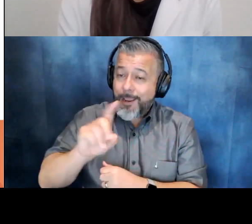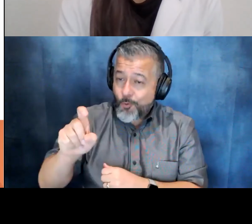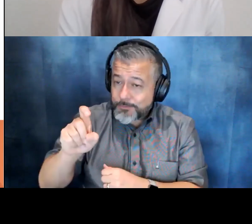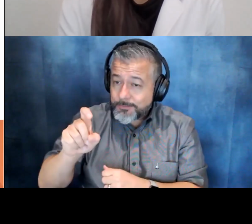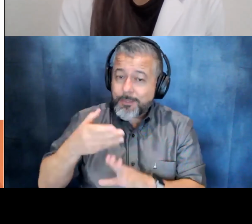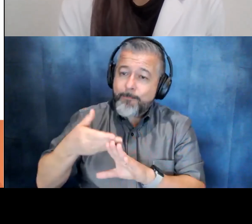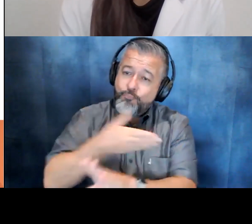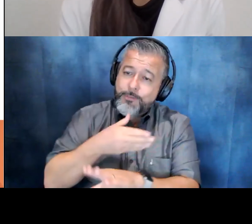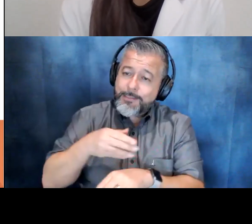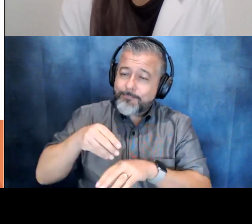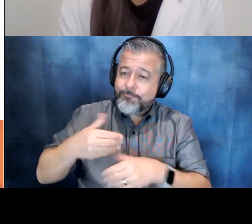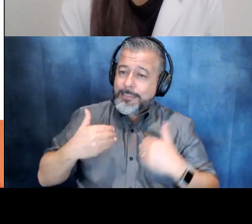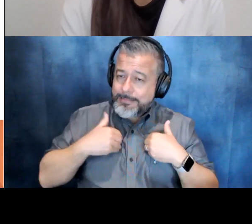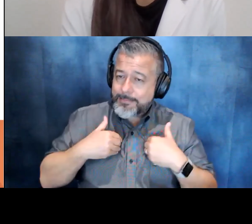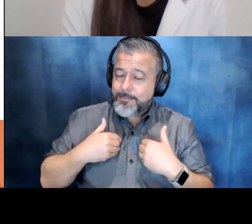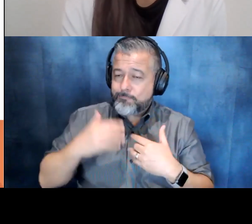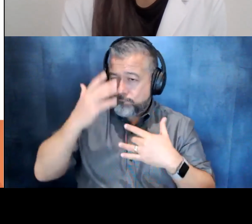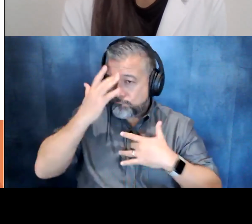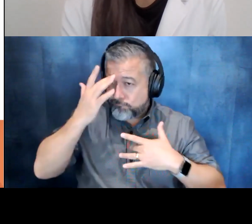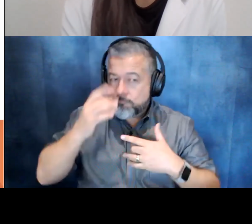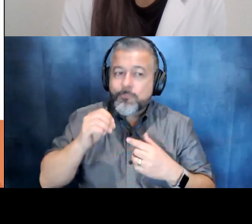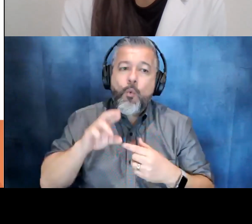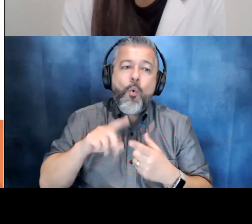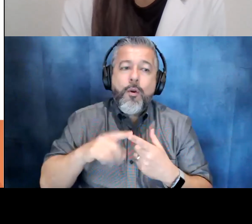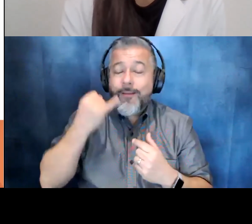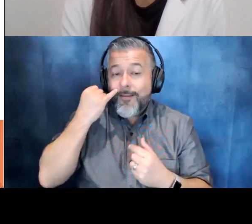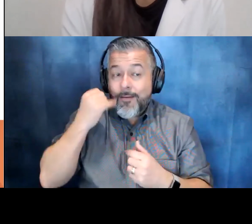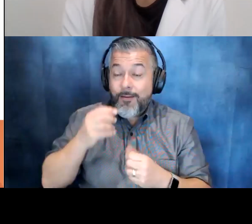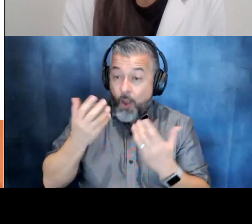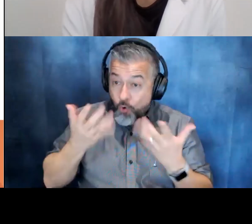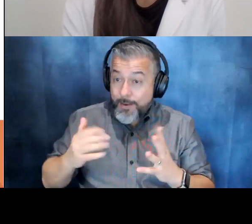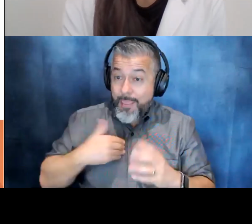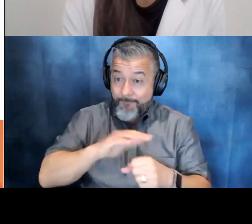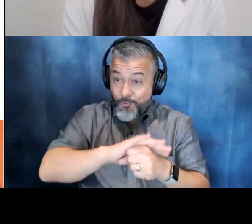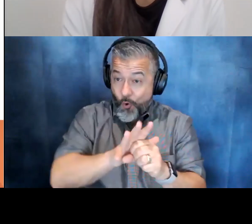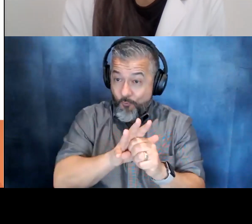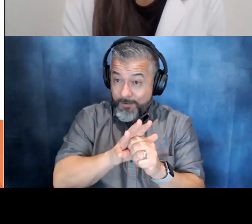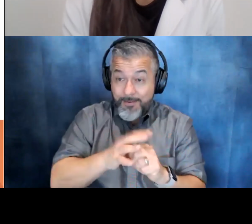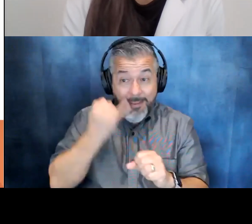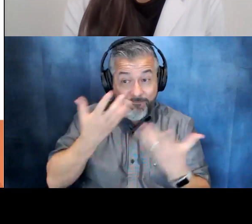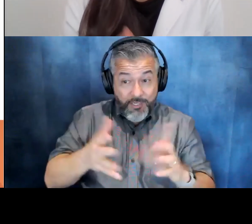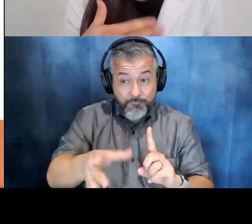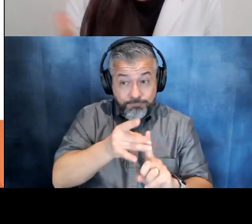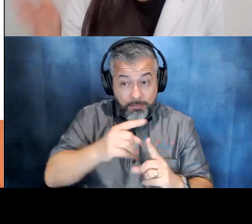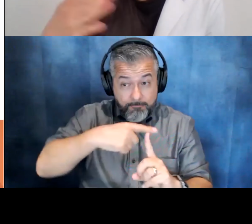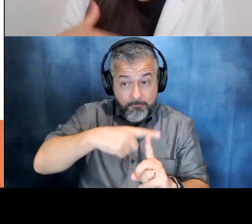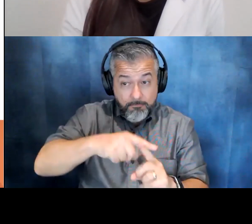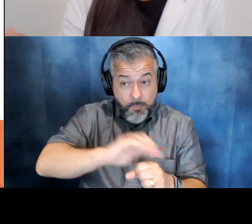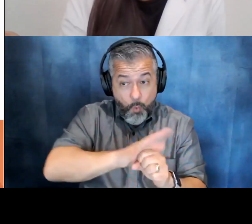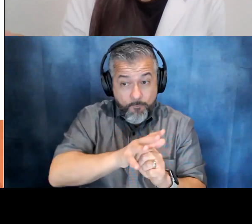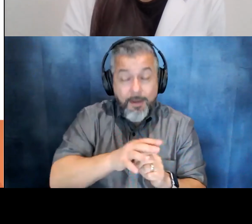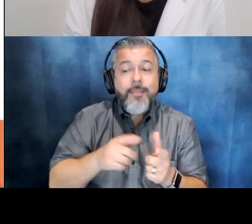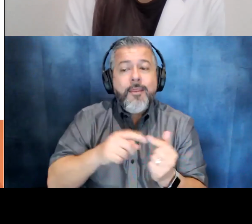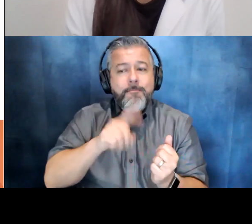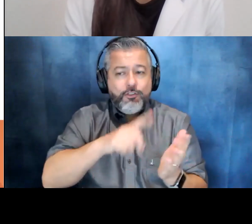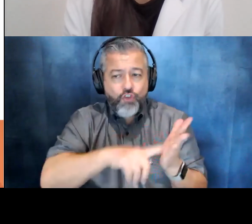you haven't been cleared by your doctor, you really have to get the okay from them to make sure you're kind of good to go